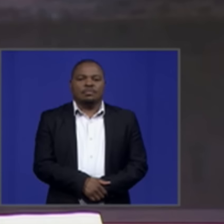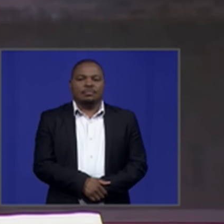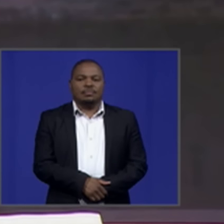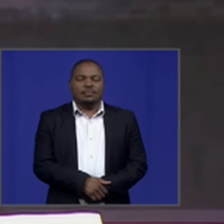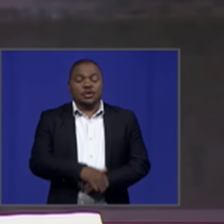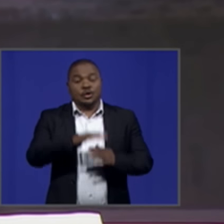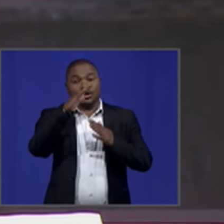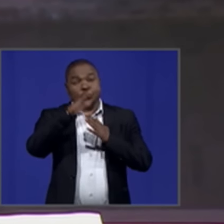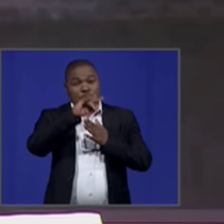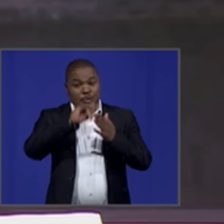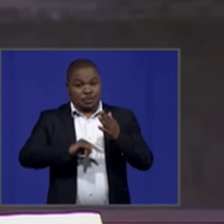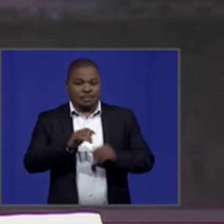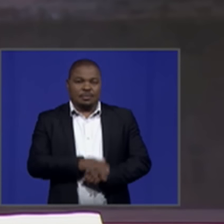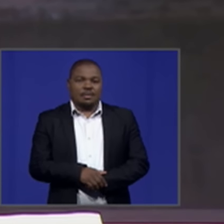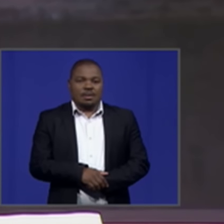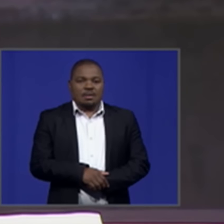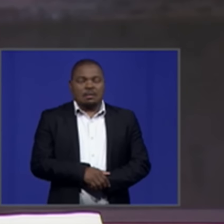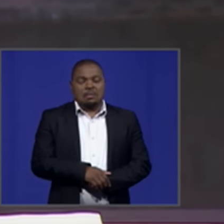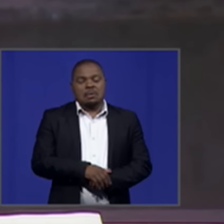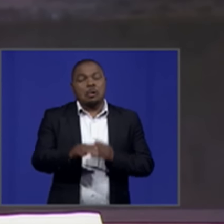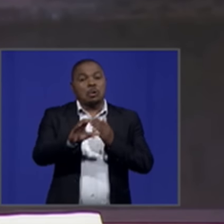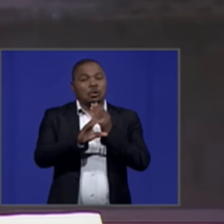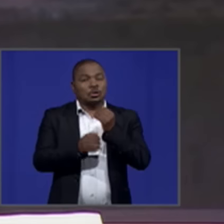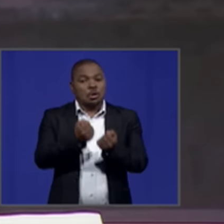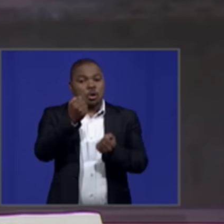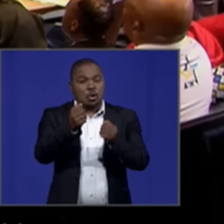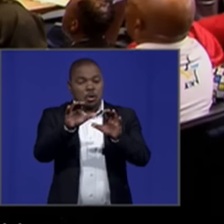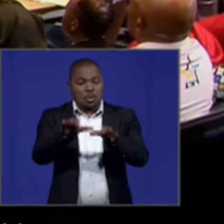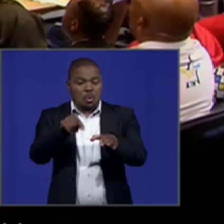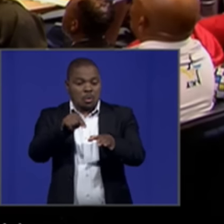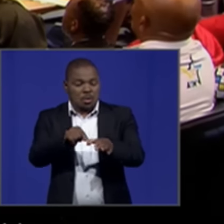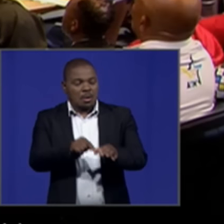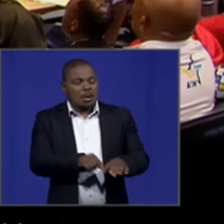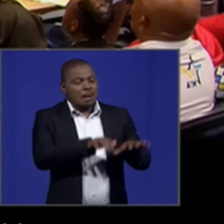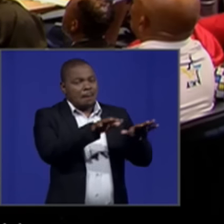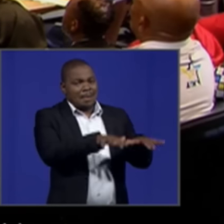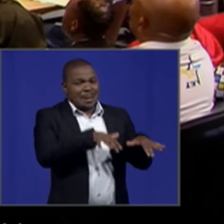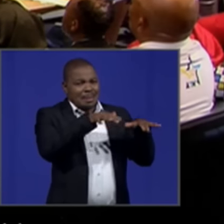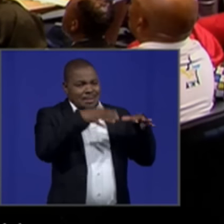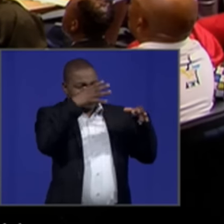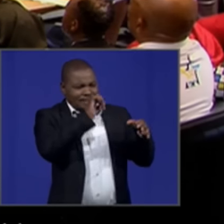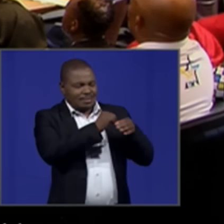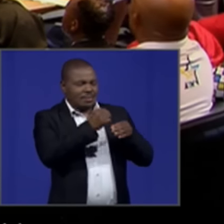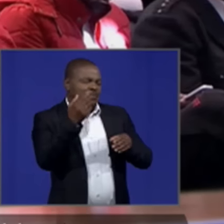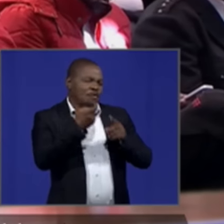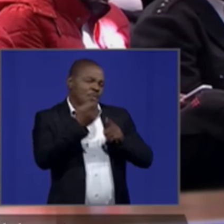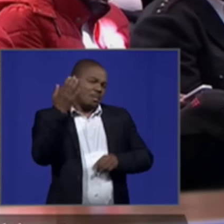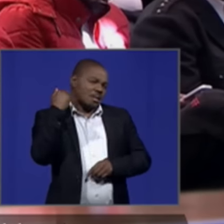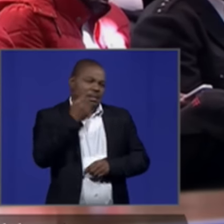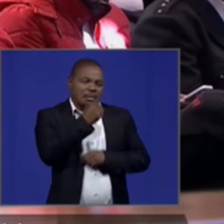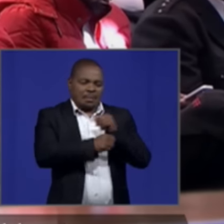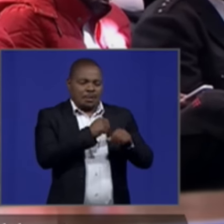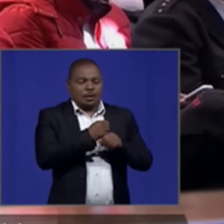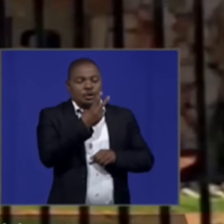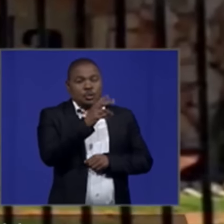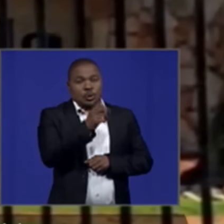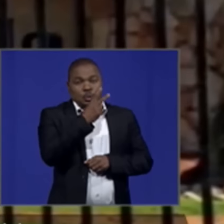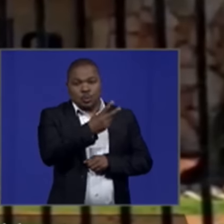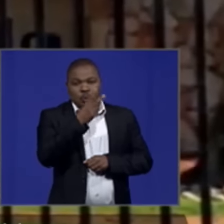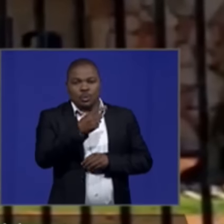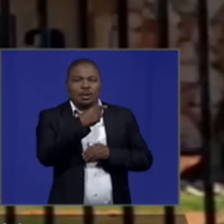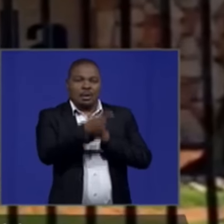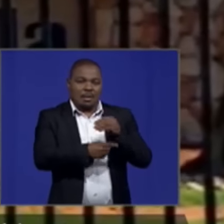tse di kwa setlhoe mo maitsiboeng ano solofela go utlwa fa kgotlatshekelo ya molaotheo e phumutse tshwetso ya palamente ya Sedimonthole ya ngwaga wa 2022 ya